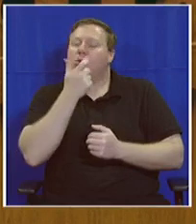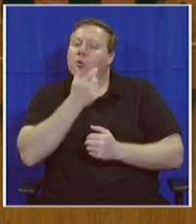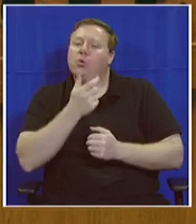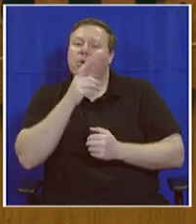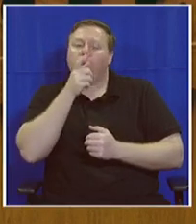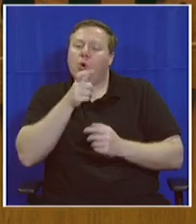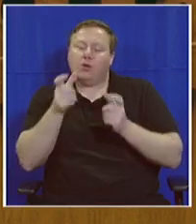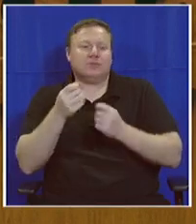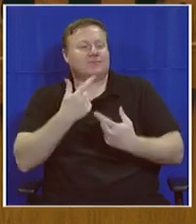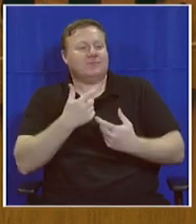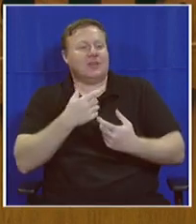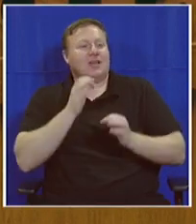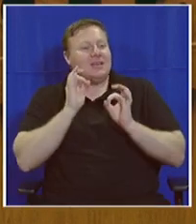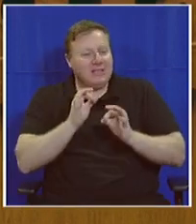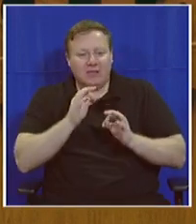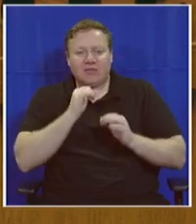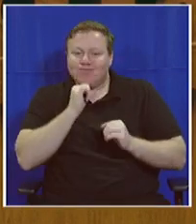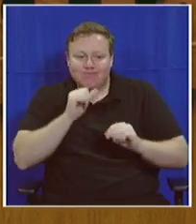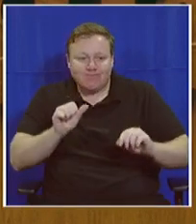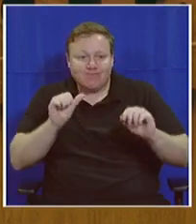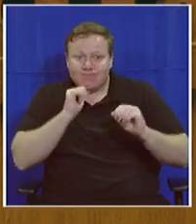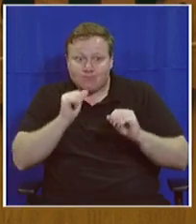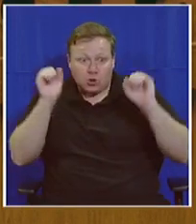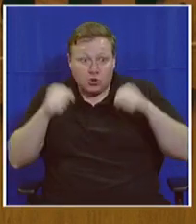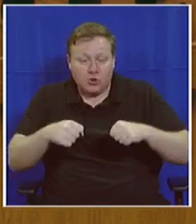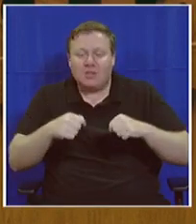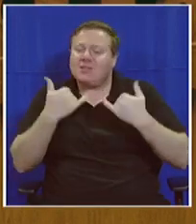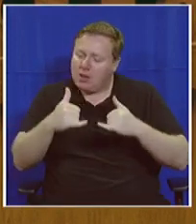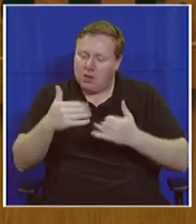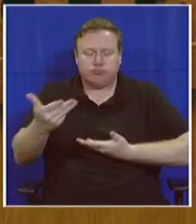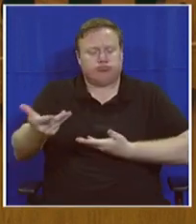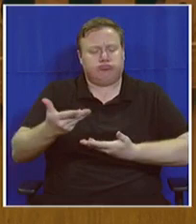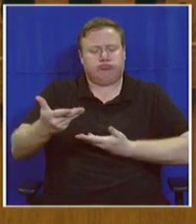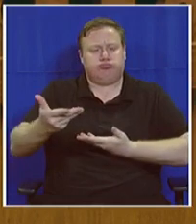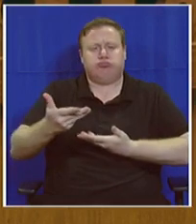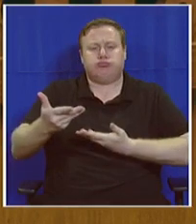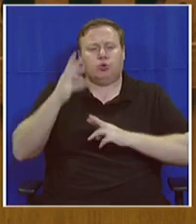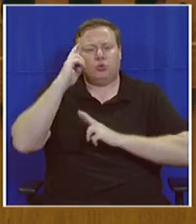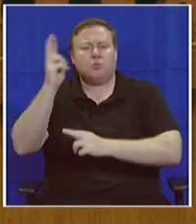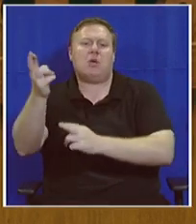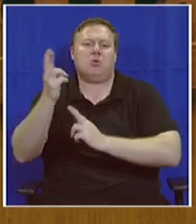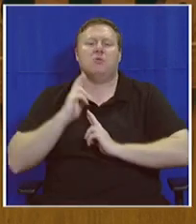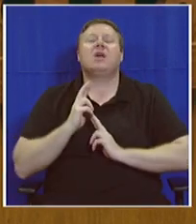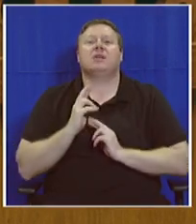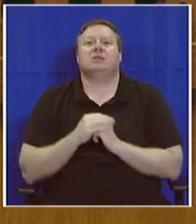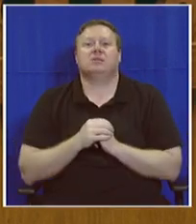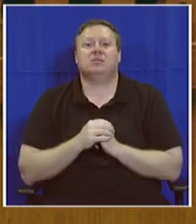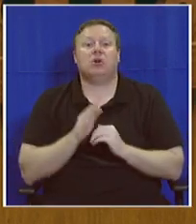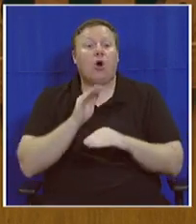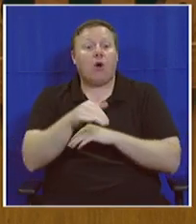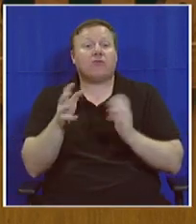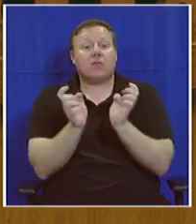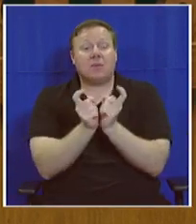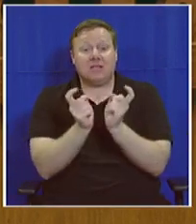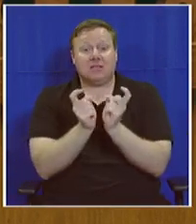And even when we disagreed, we did so in a collegial manner. Just after the meeting I referred to, she came up